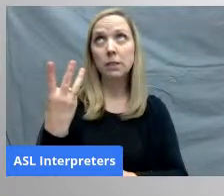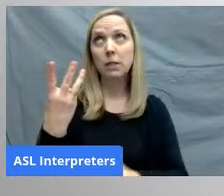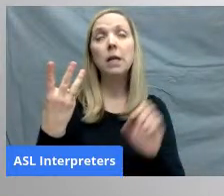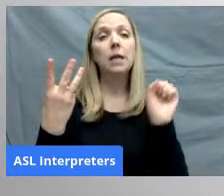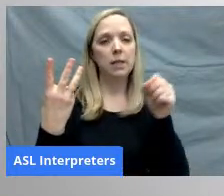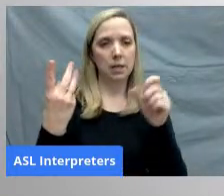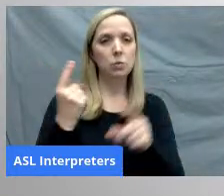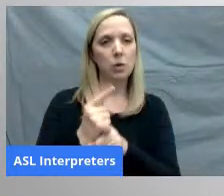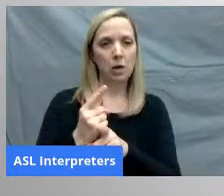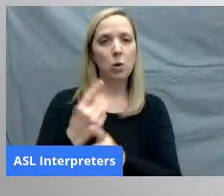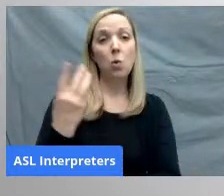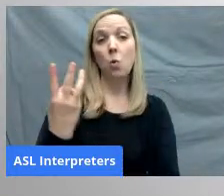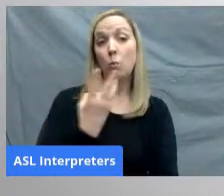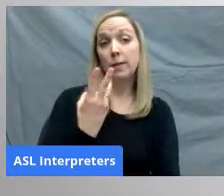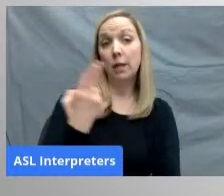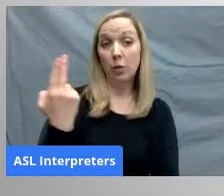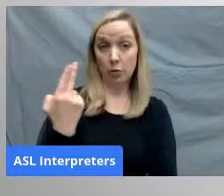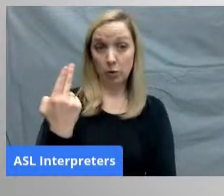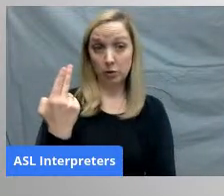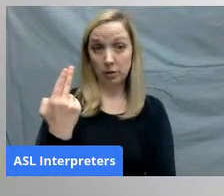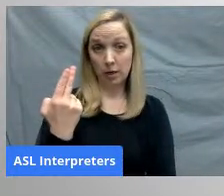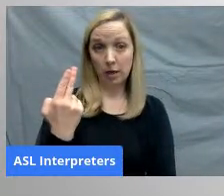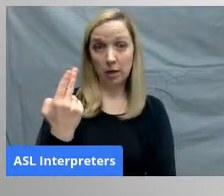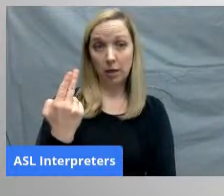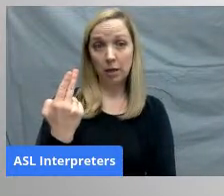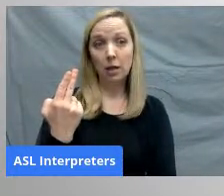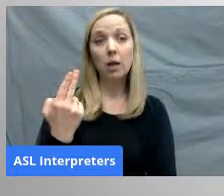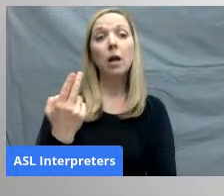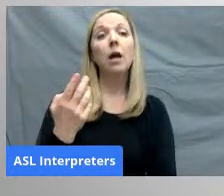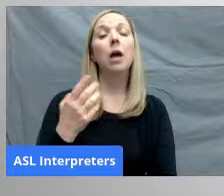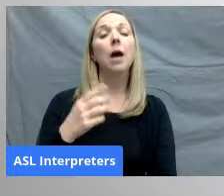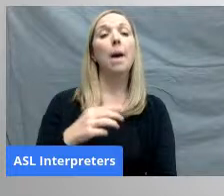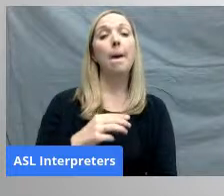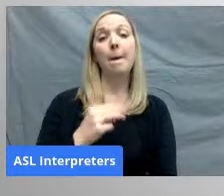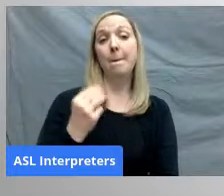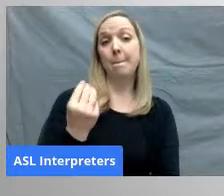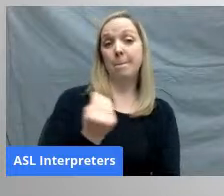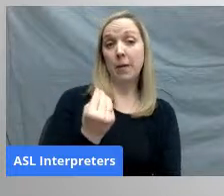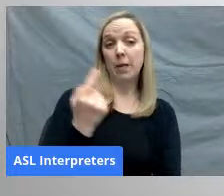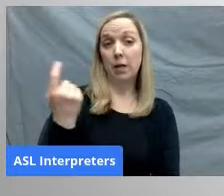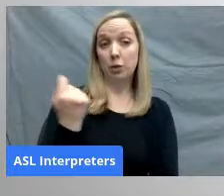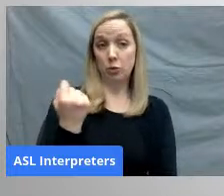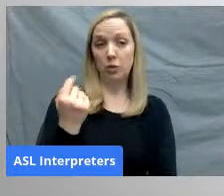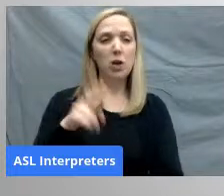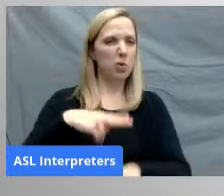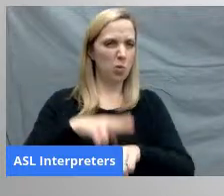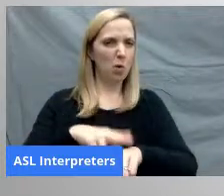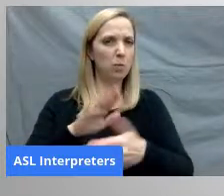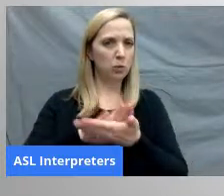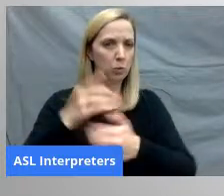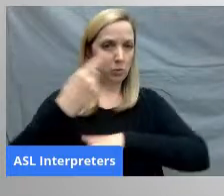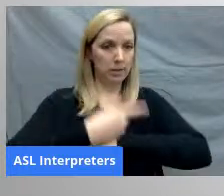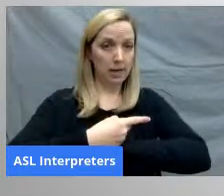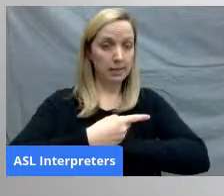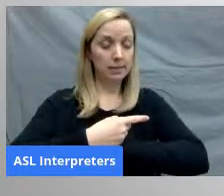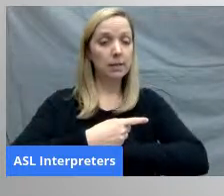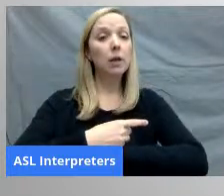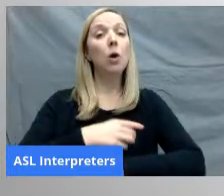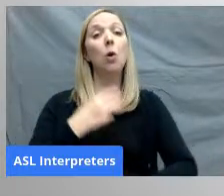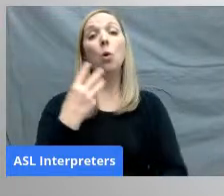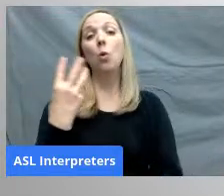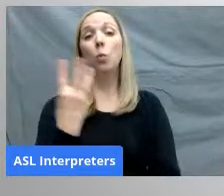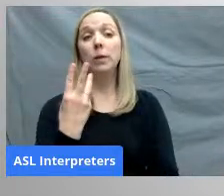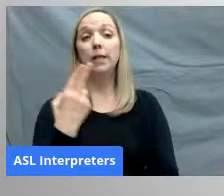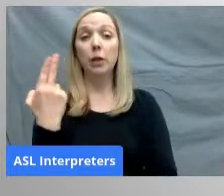Wednesday and Thursday. On Monday and Tuesday, they will attend school as normal. On Wednesday and Thursday, those will